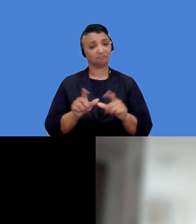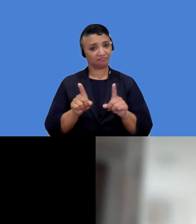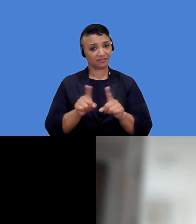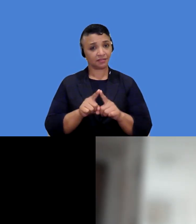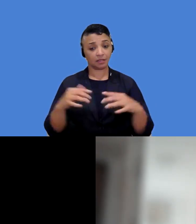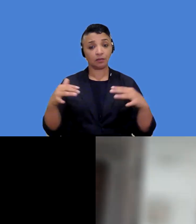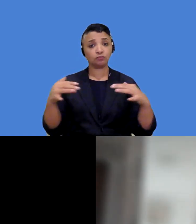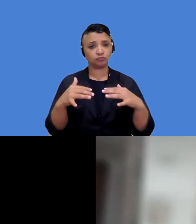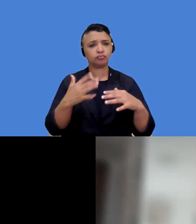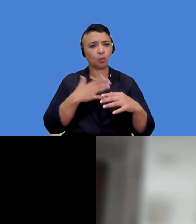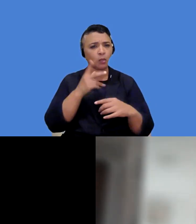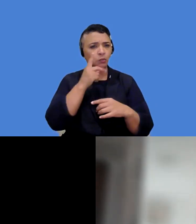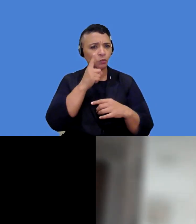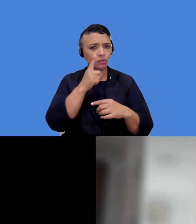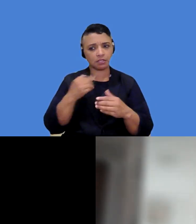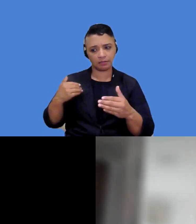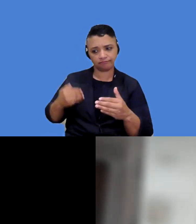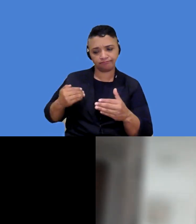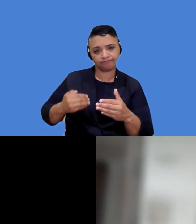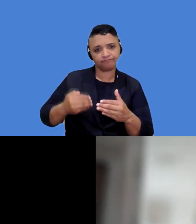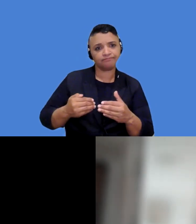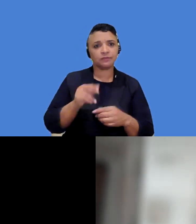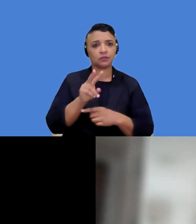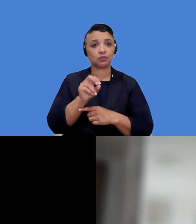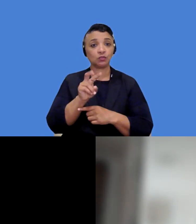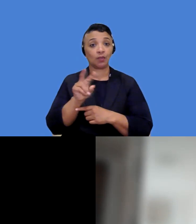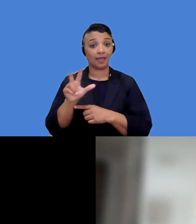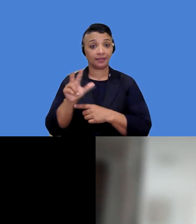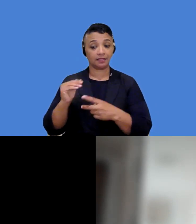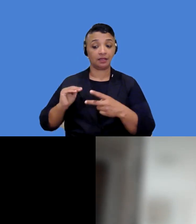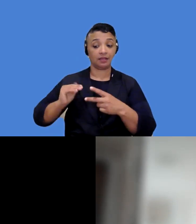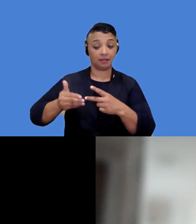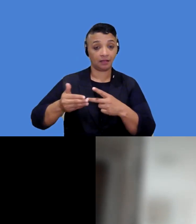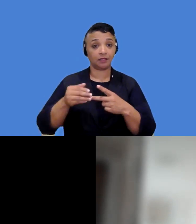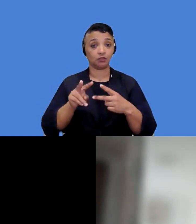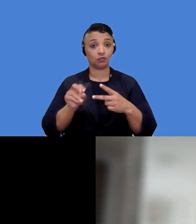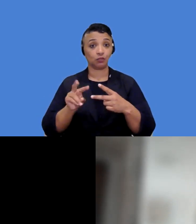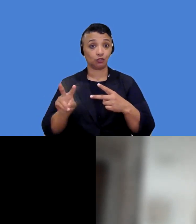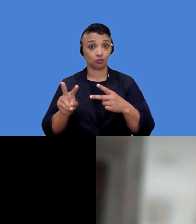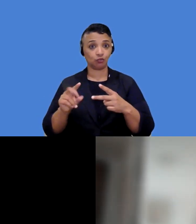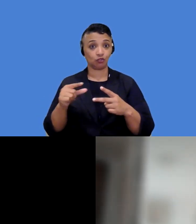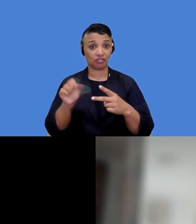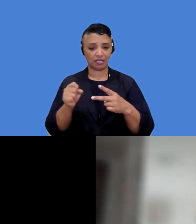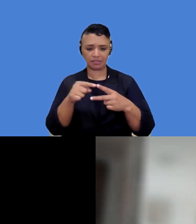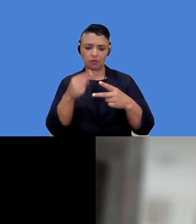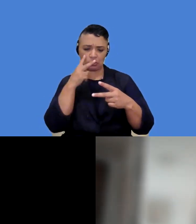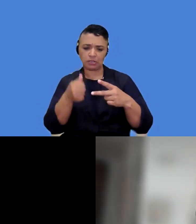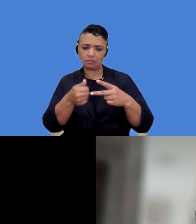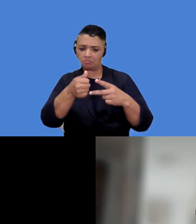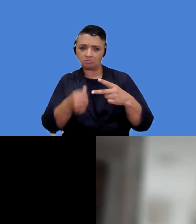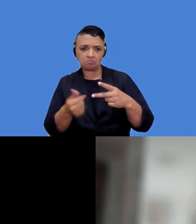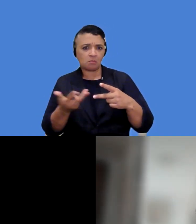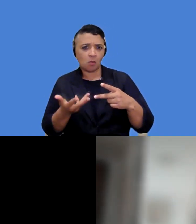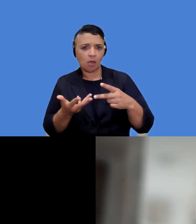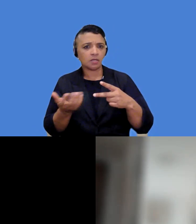the achievements of 2018 and 2022 and come up with